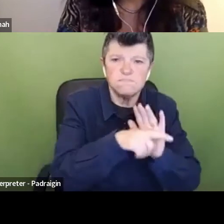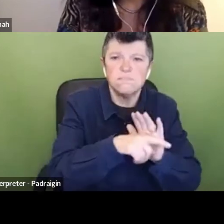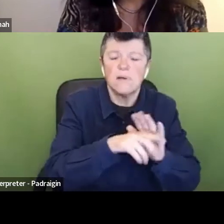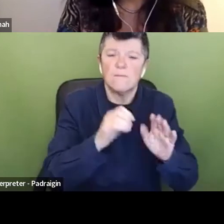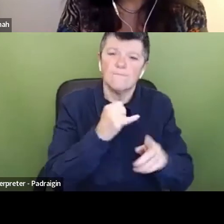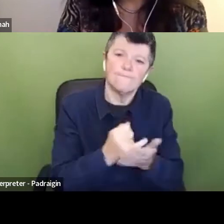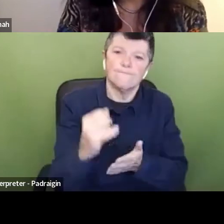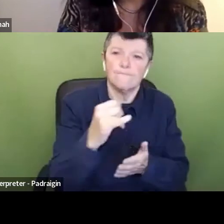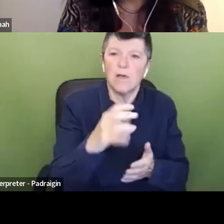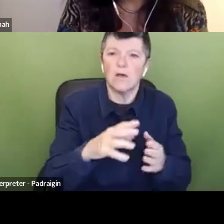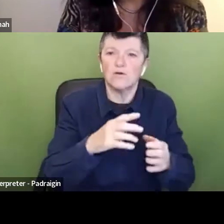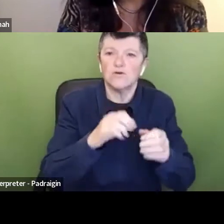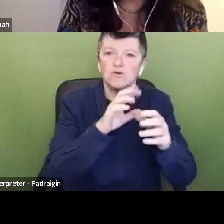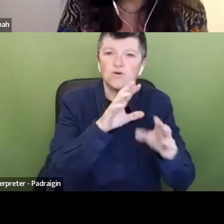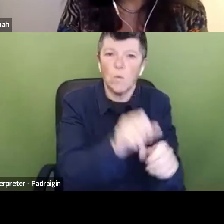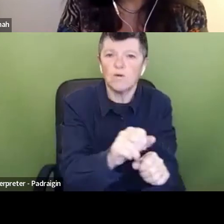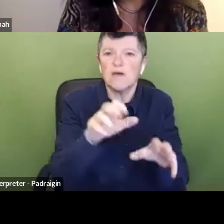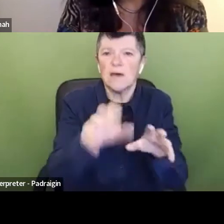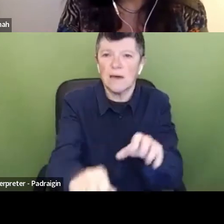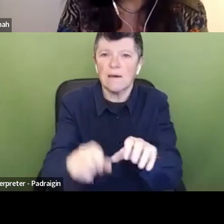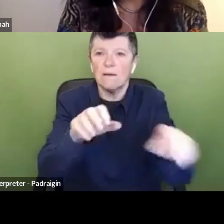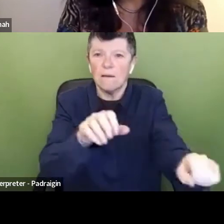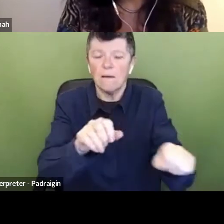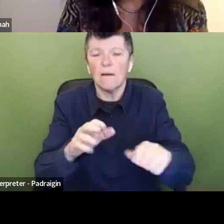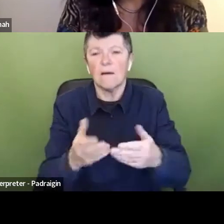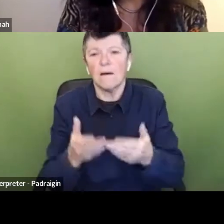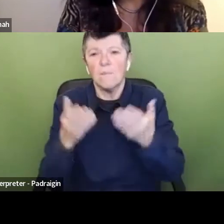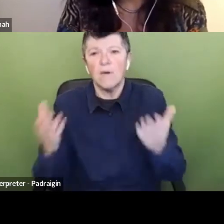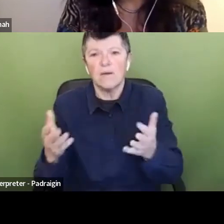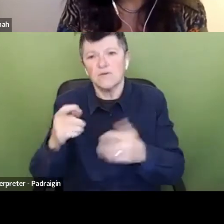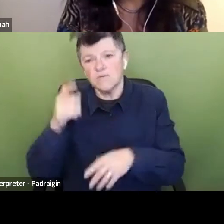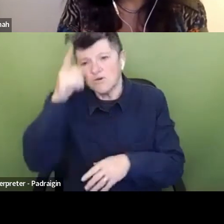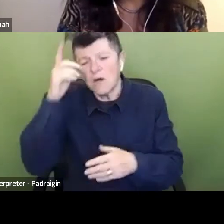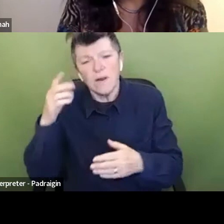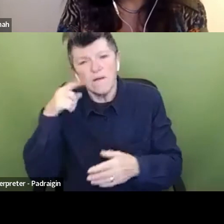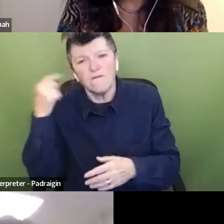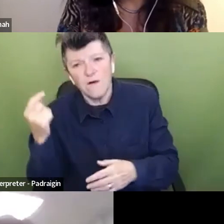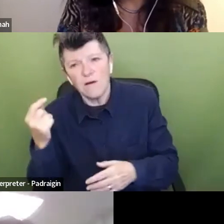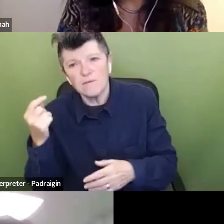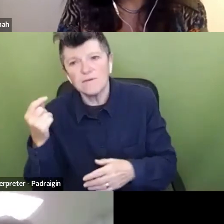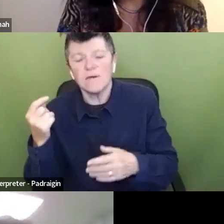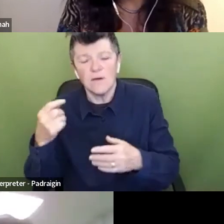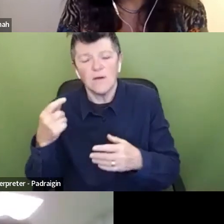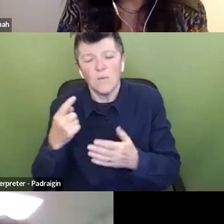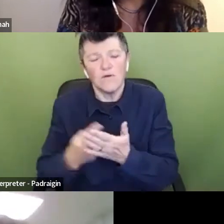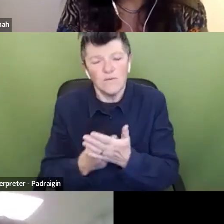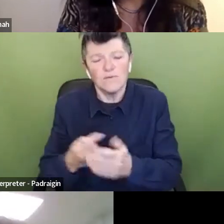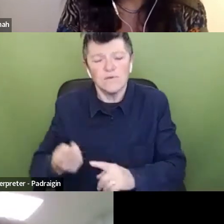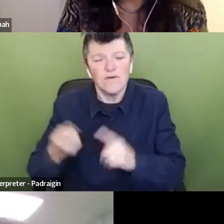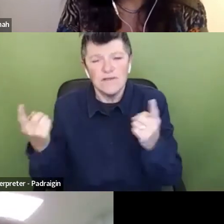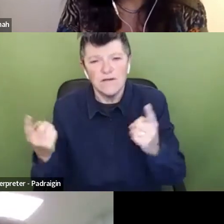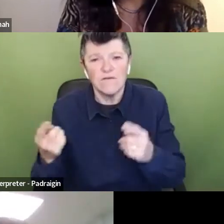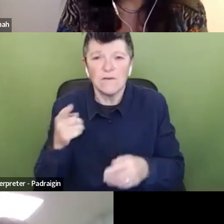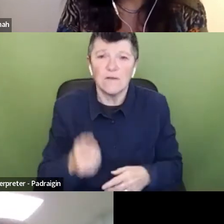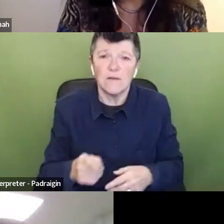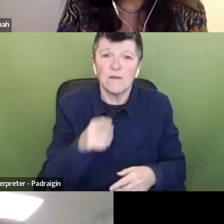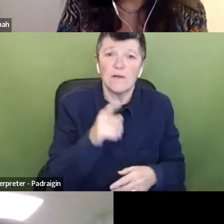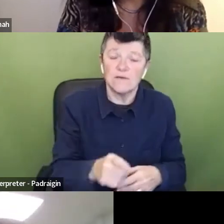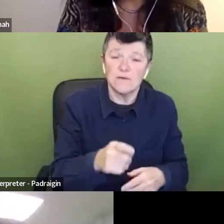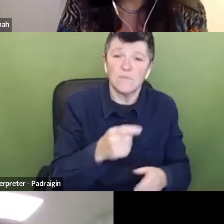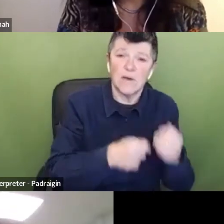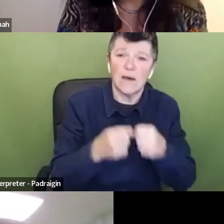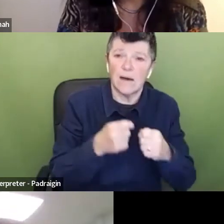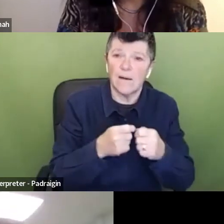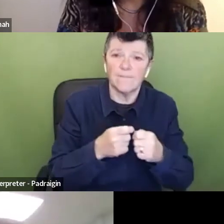kind of France and Germany, where the rules are quite different. It affects, like the precise moment at which it becomes seen as illegal. And I think those kind